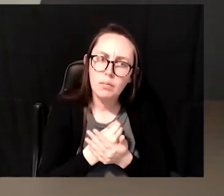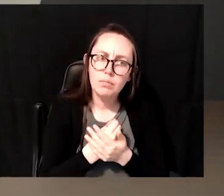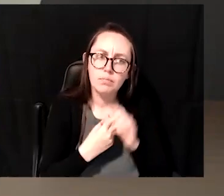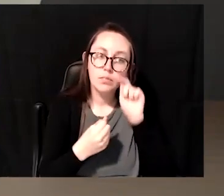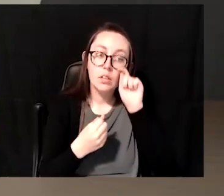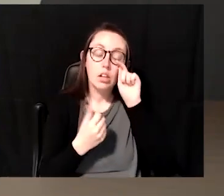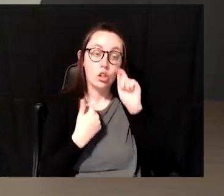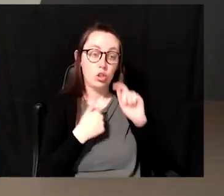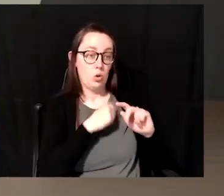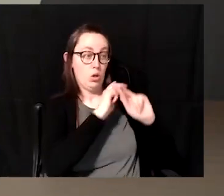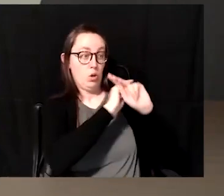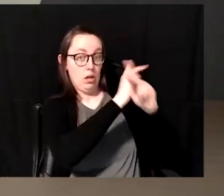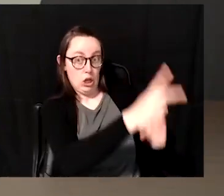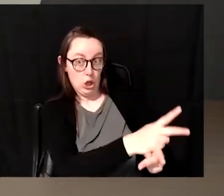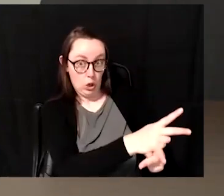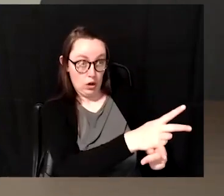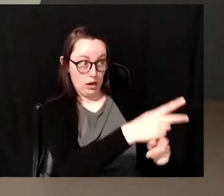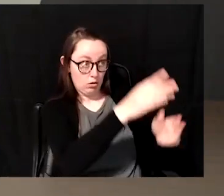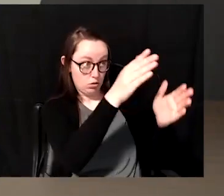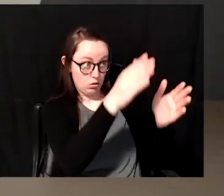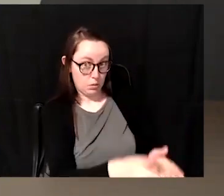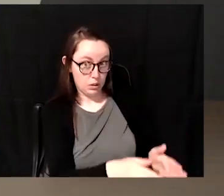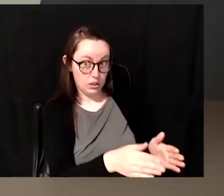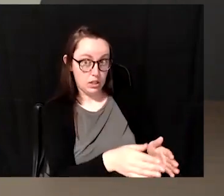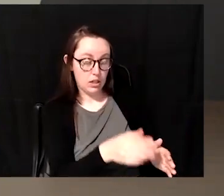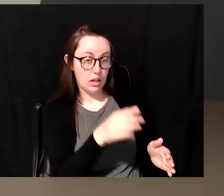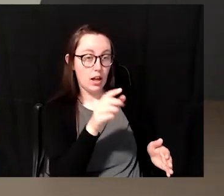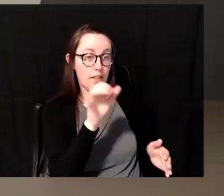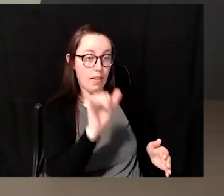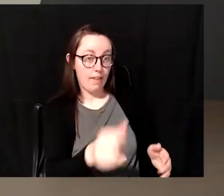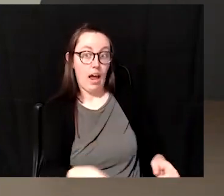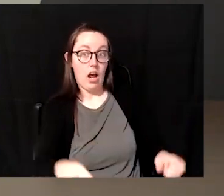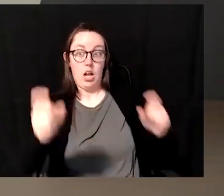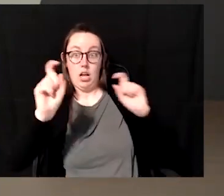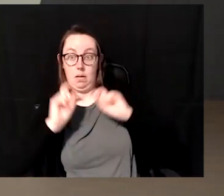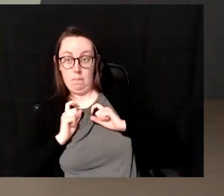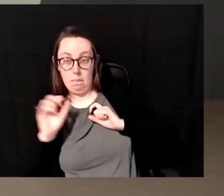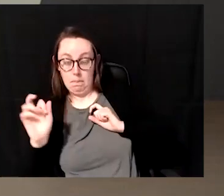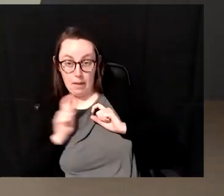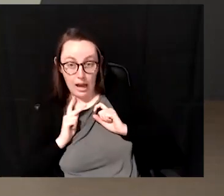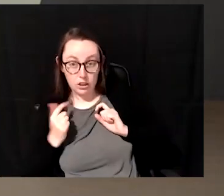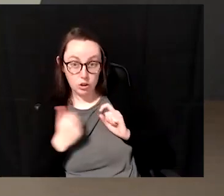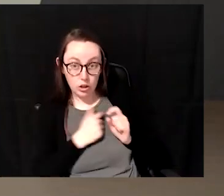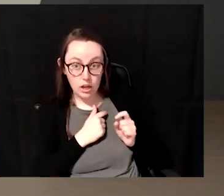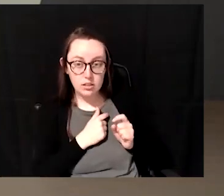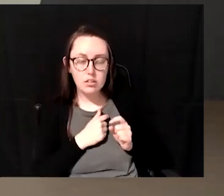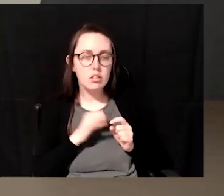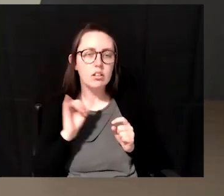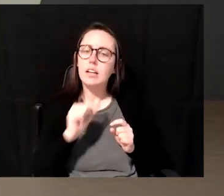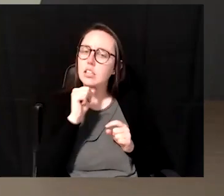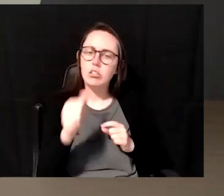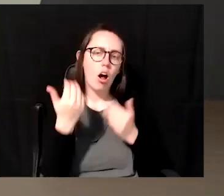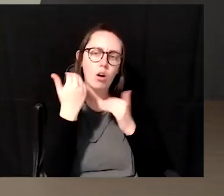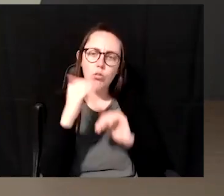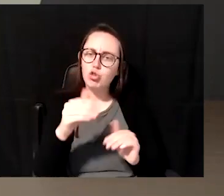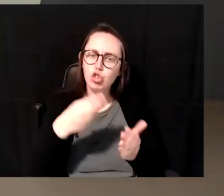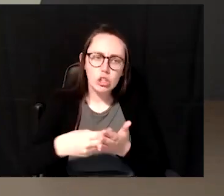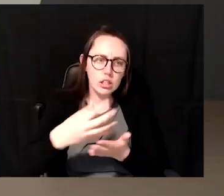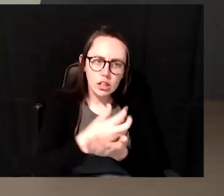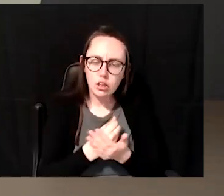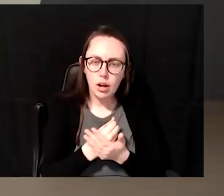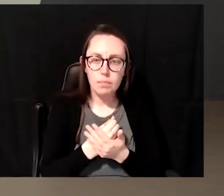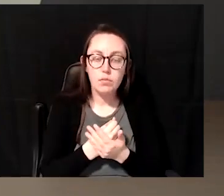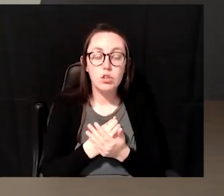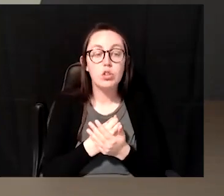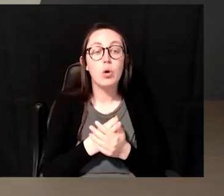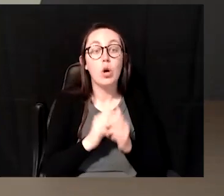to us it becomes unrestricted Revenue together all of the funds in the revolving Loan Fund are either program program